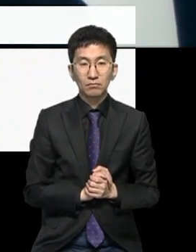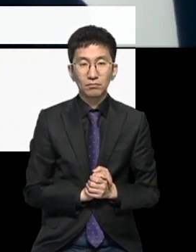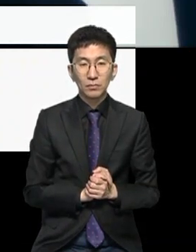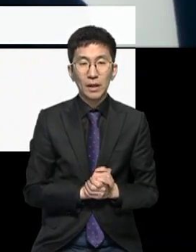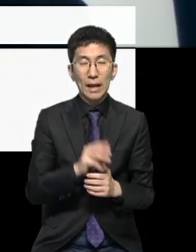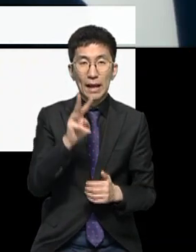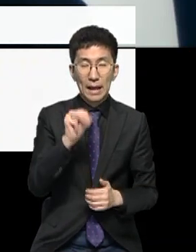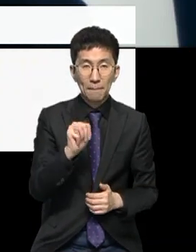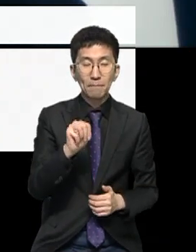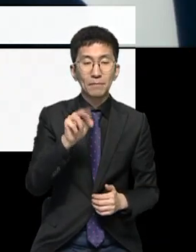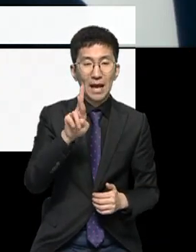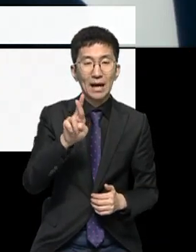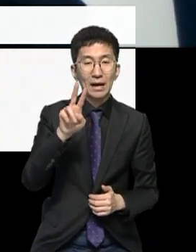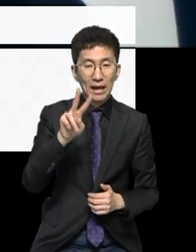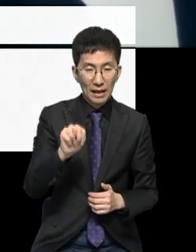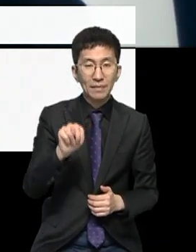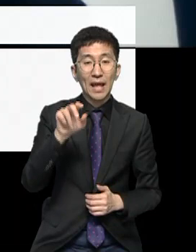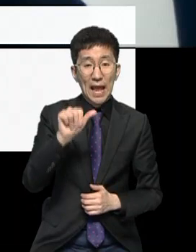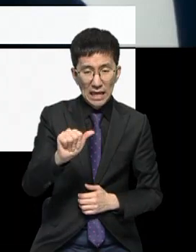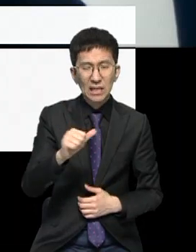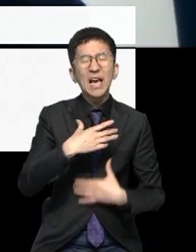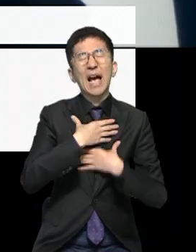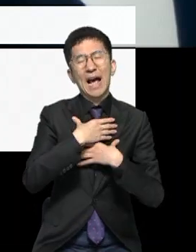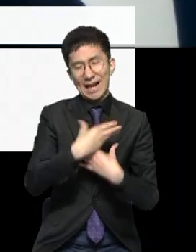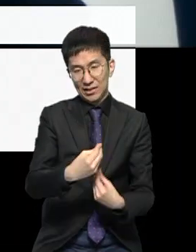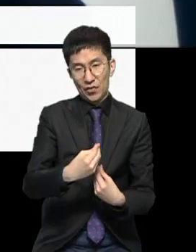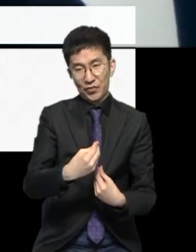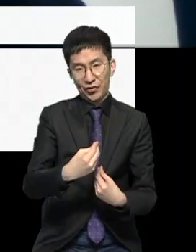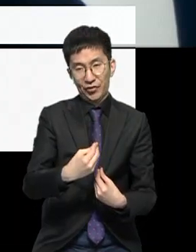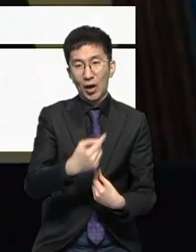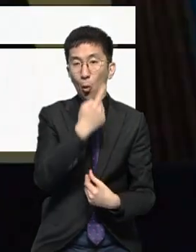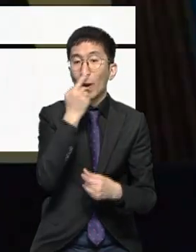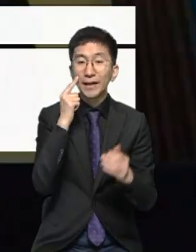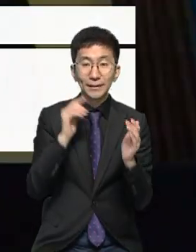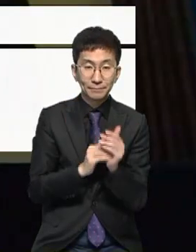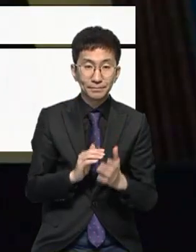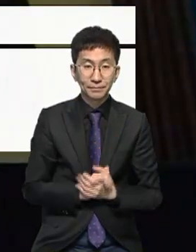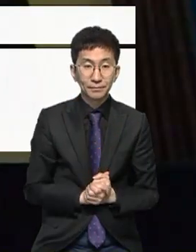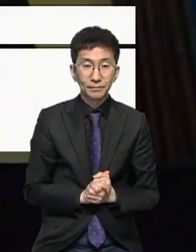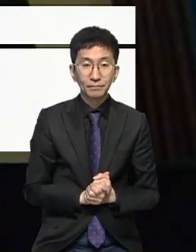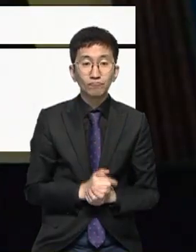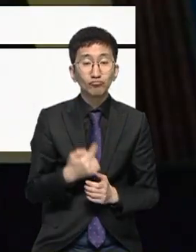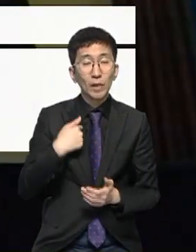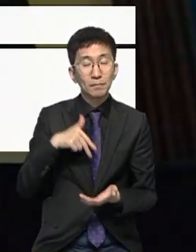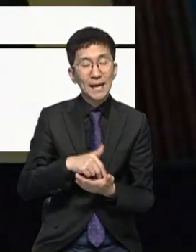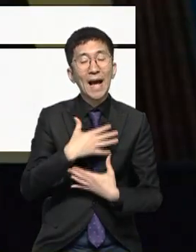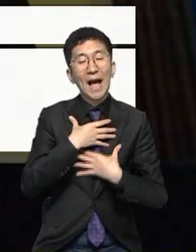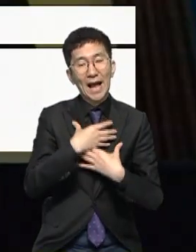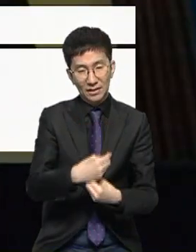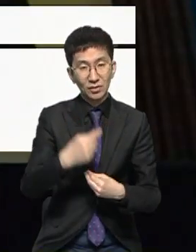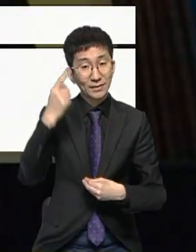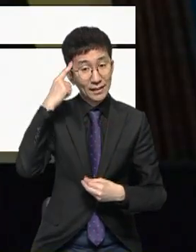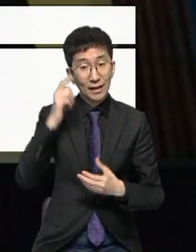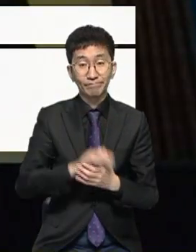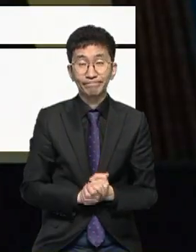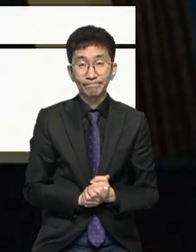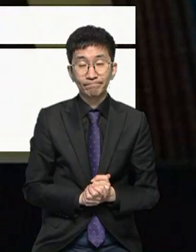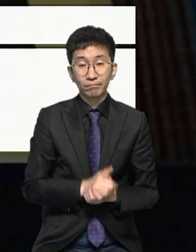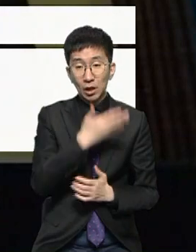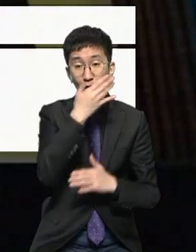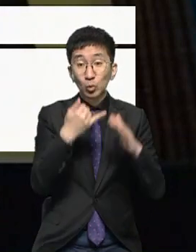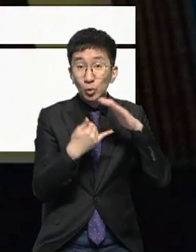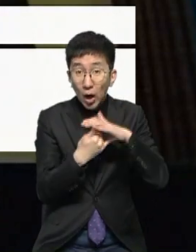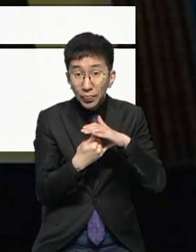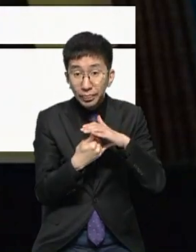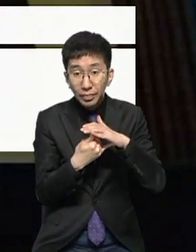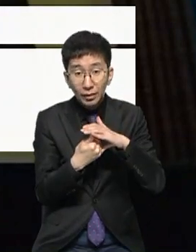records of the mRNA vaccines remains quite high. I think so. And I think we've given it to